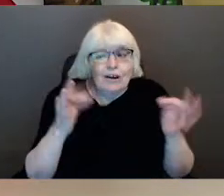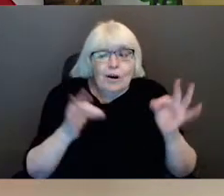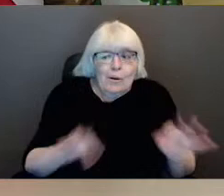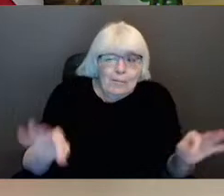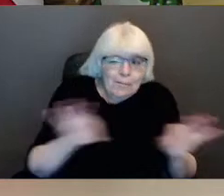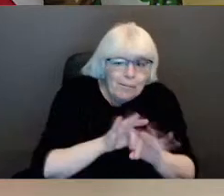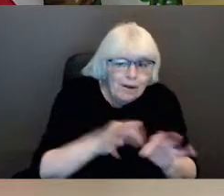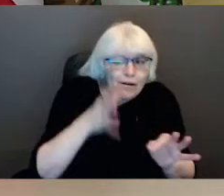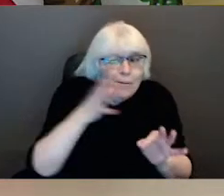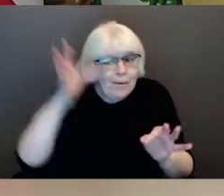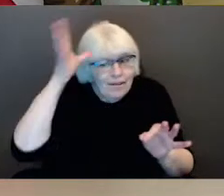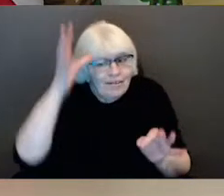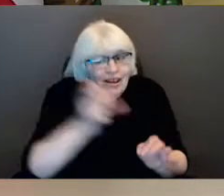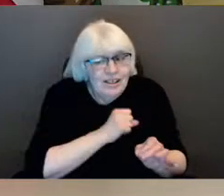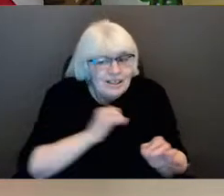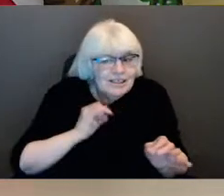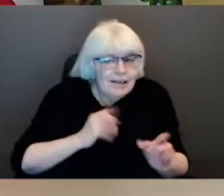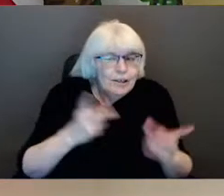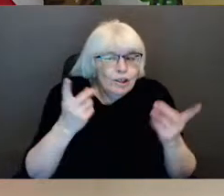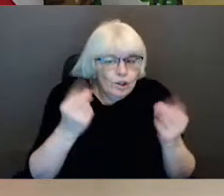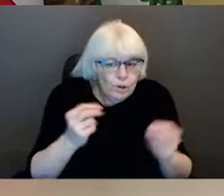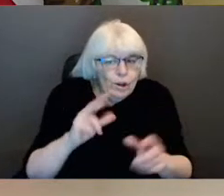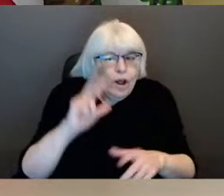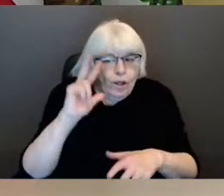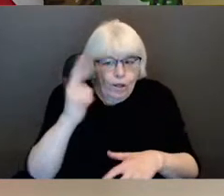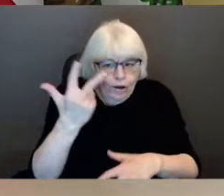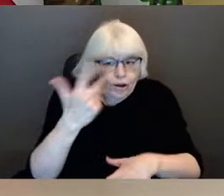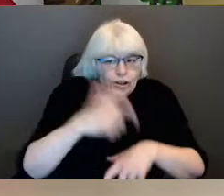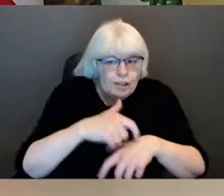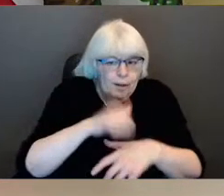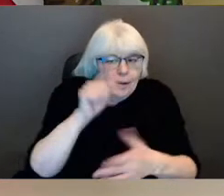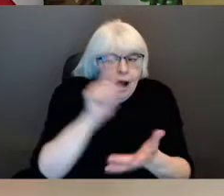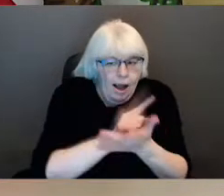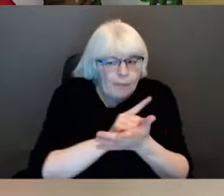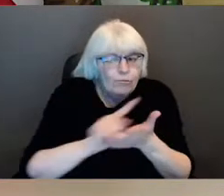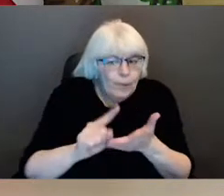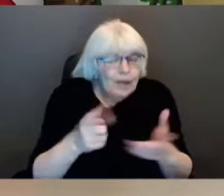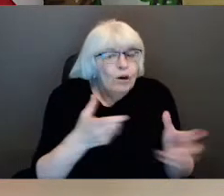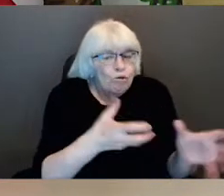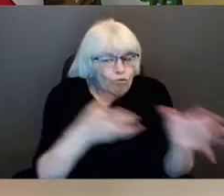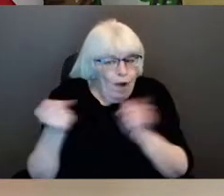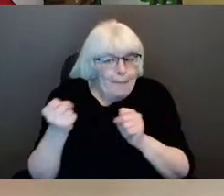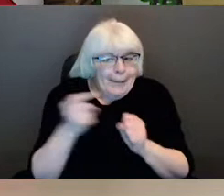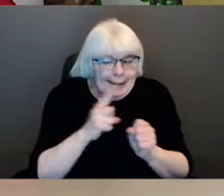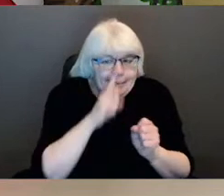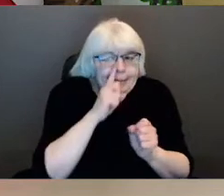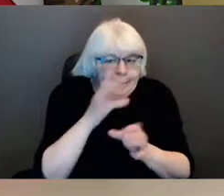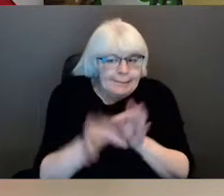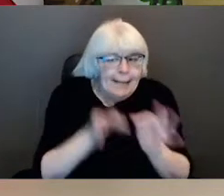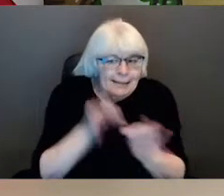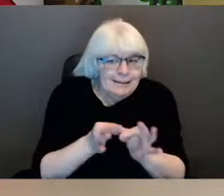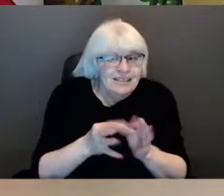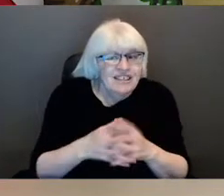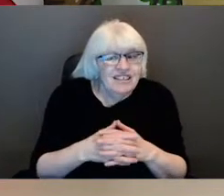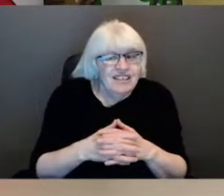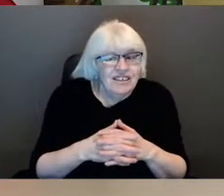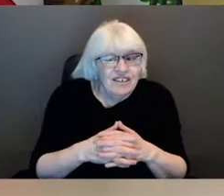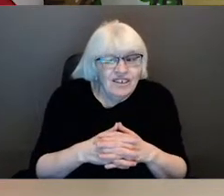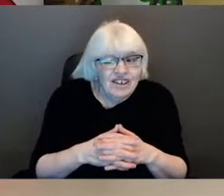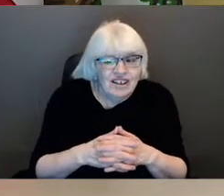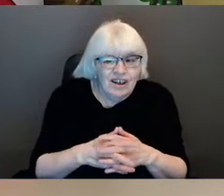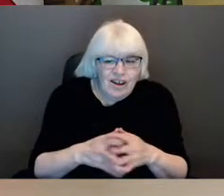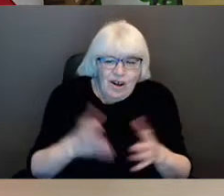per week. This screening provides an important layer of protection for the individual and others in their class and